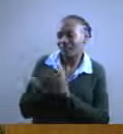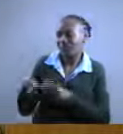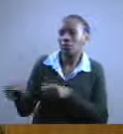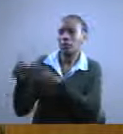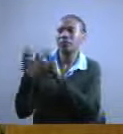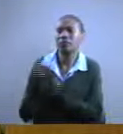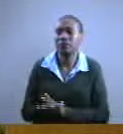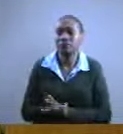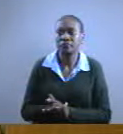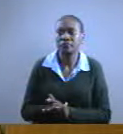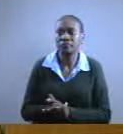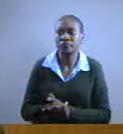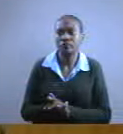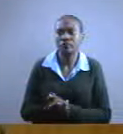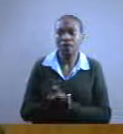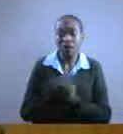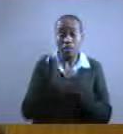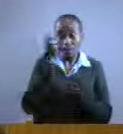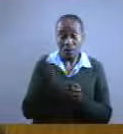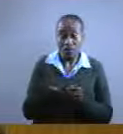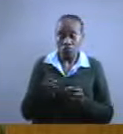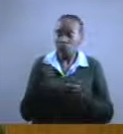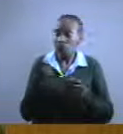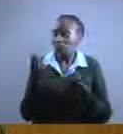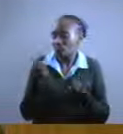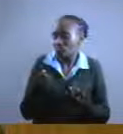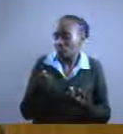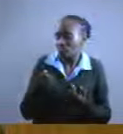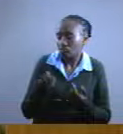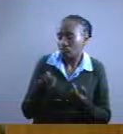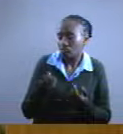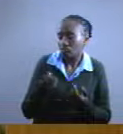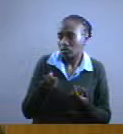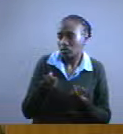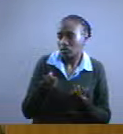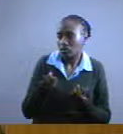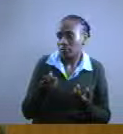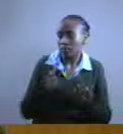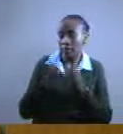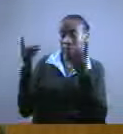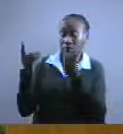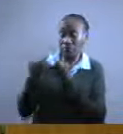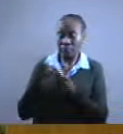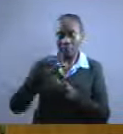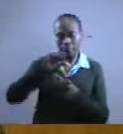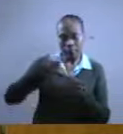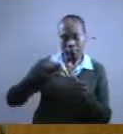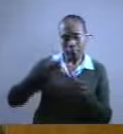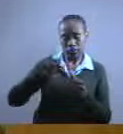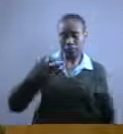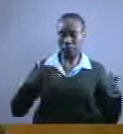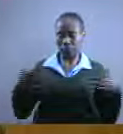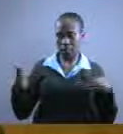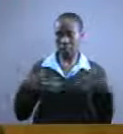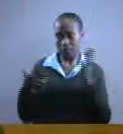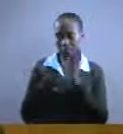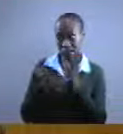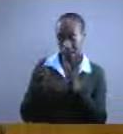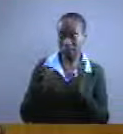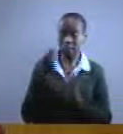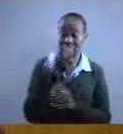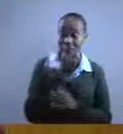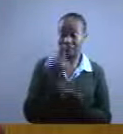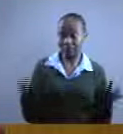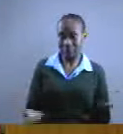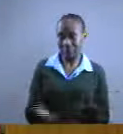exception is clinical medical trials, as determined by the Department of Science and Technology. In